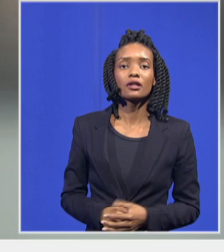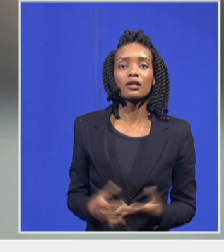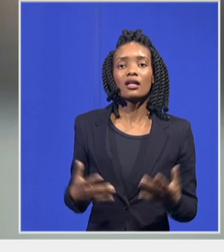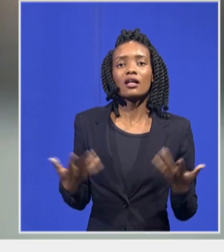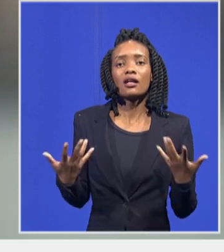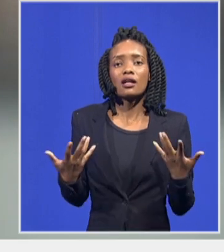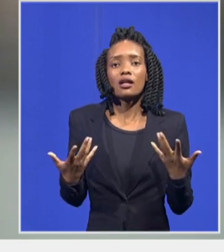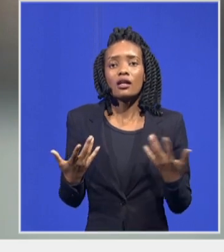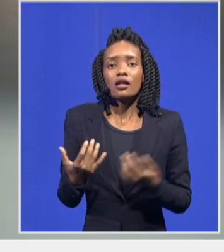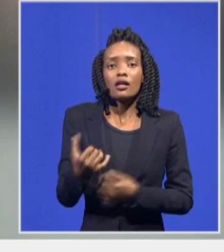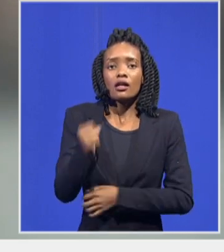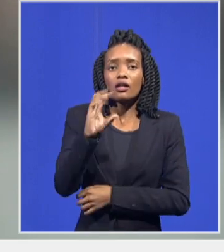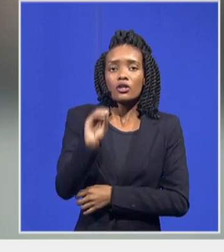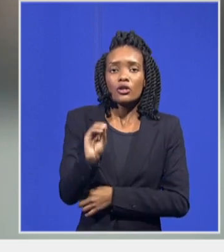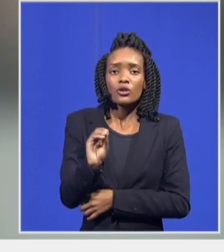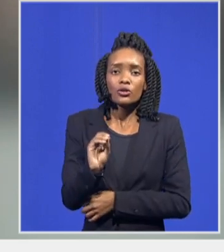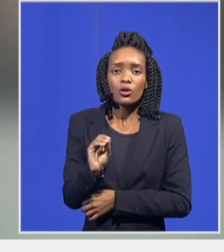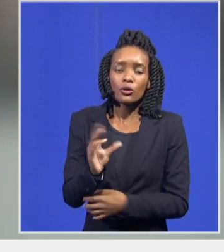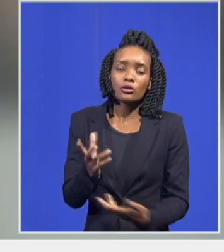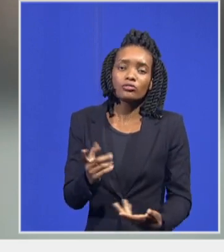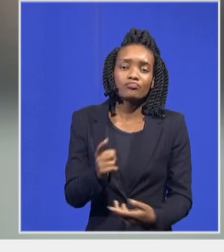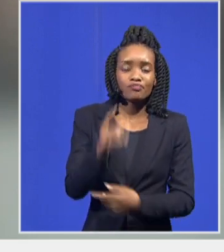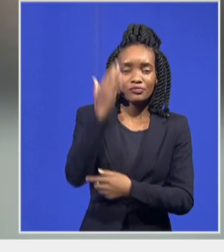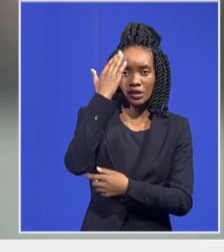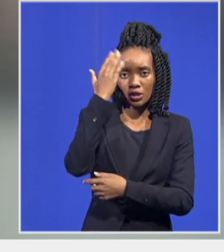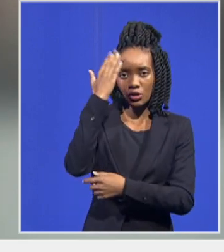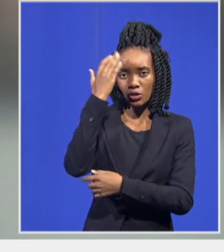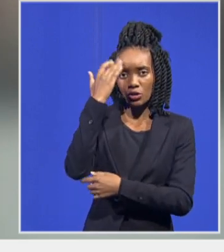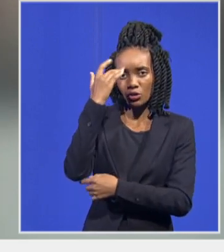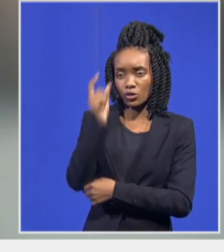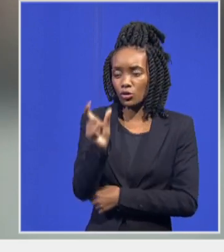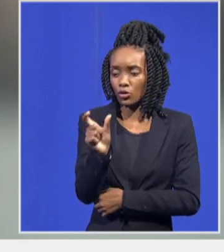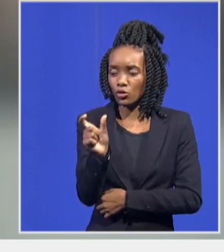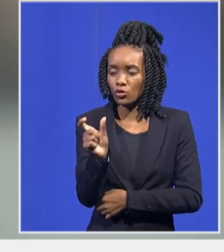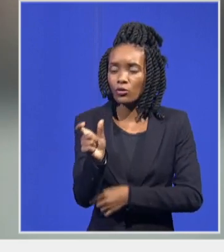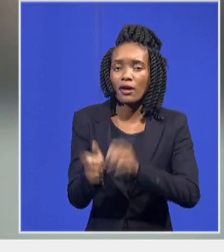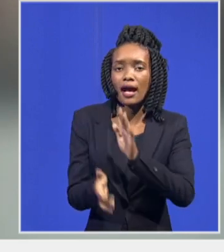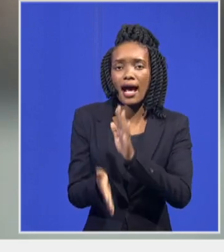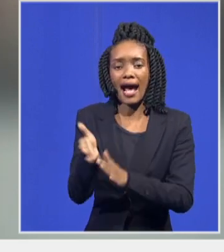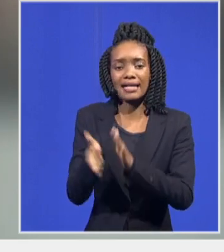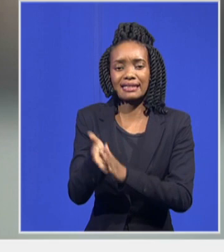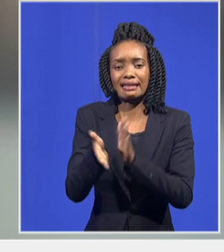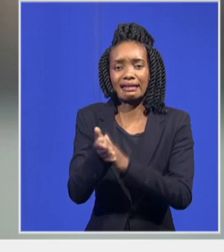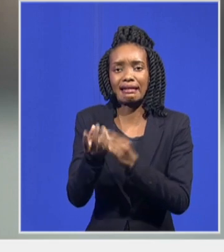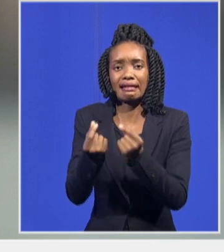So, this term accelerated decommissioning,